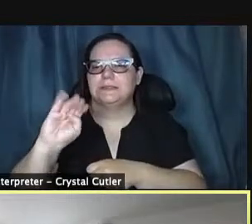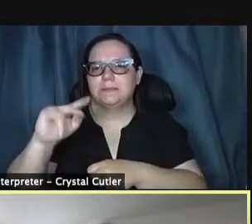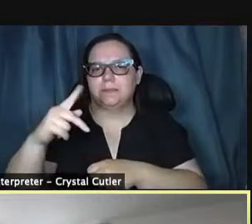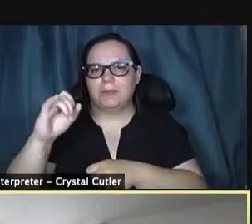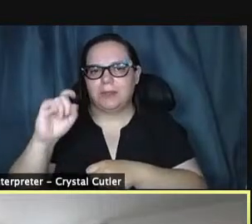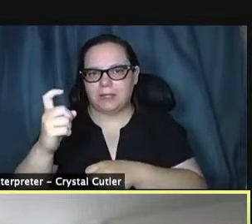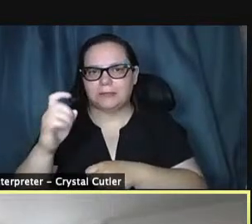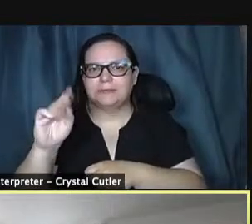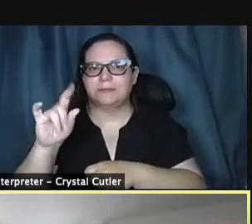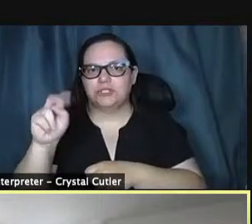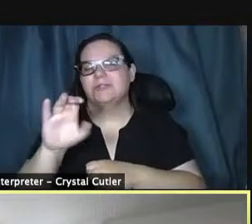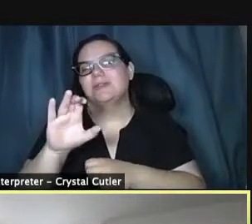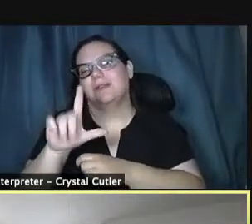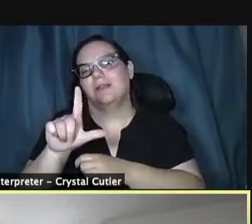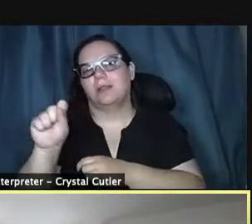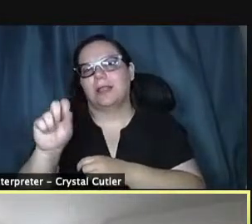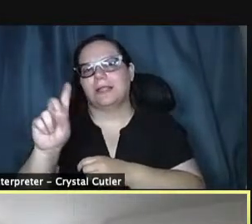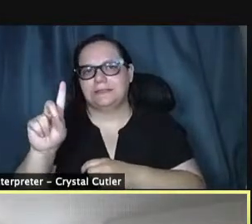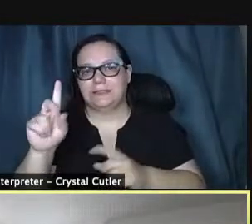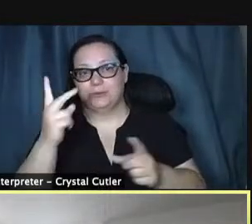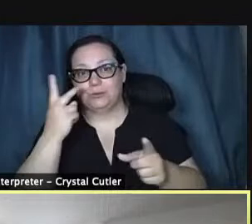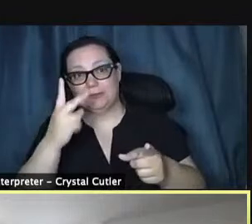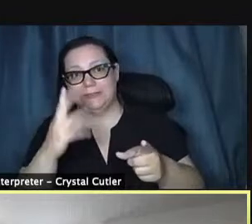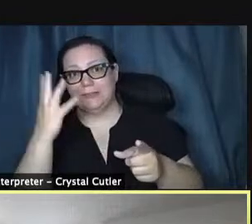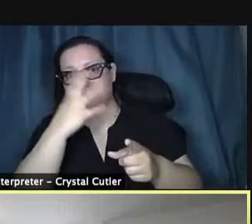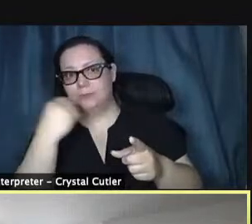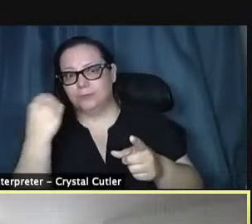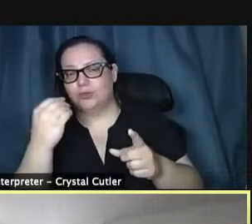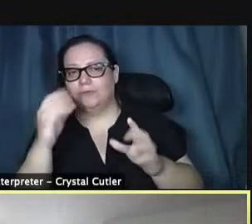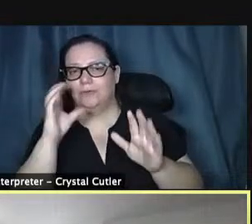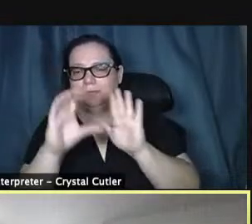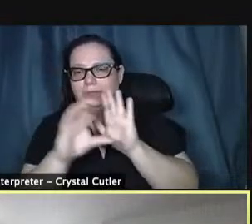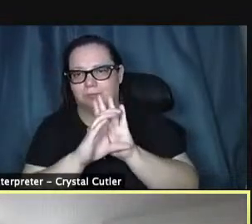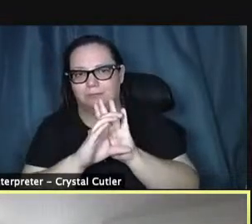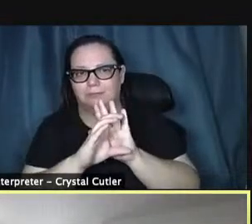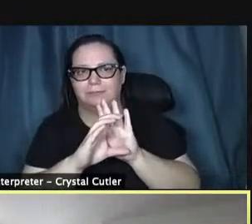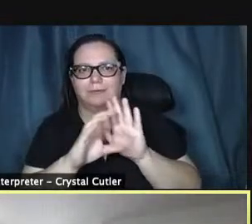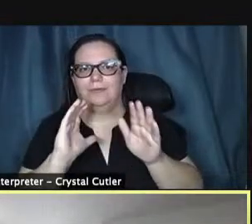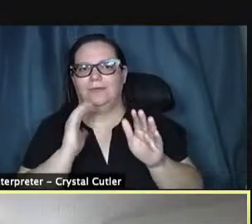see the beautiful rendering of our Lunar Trailblazer spacecraft here made by